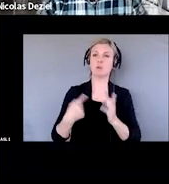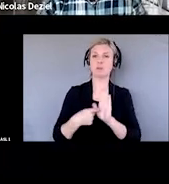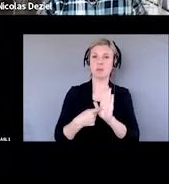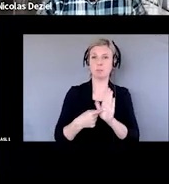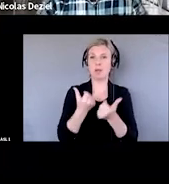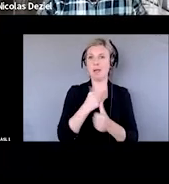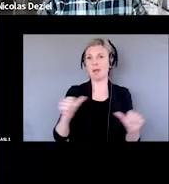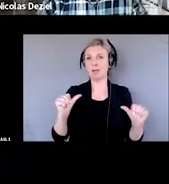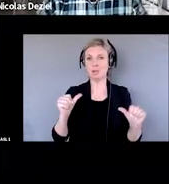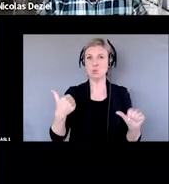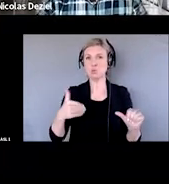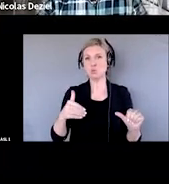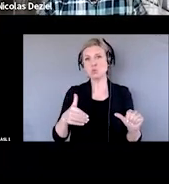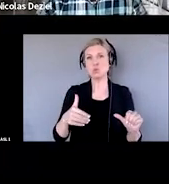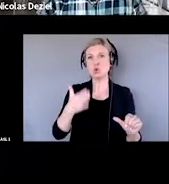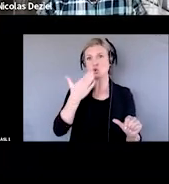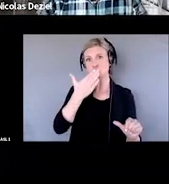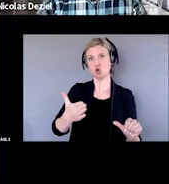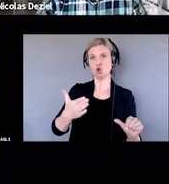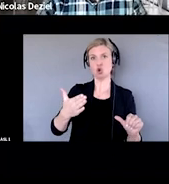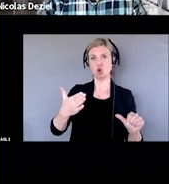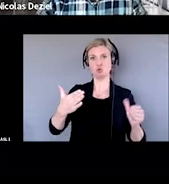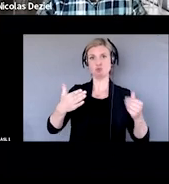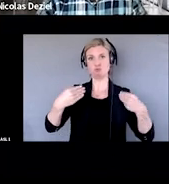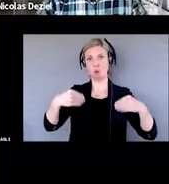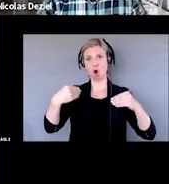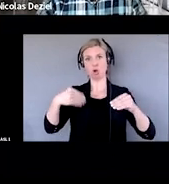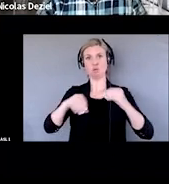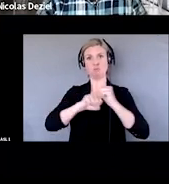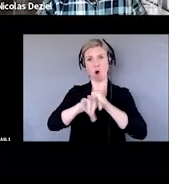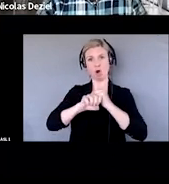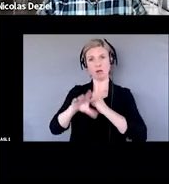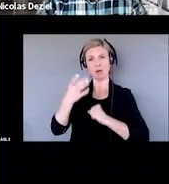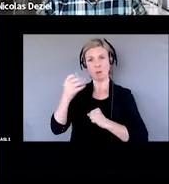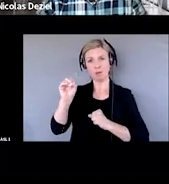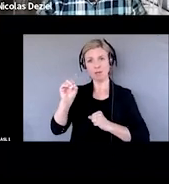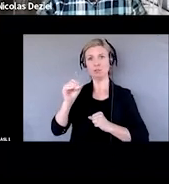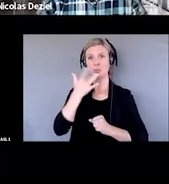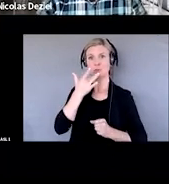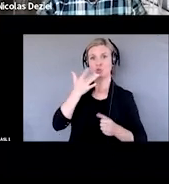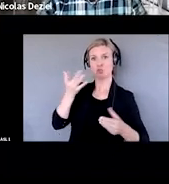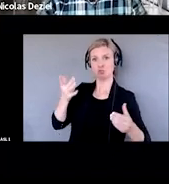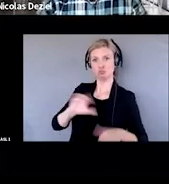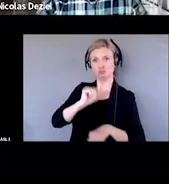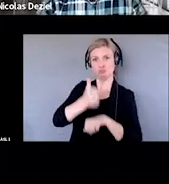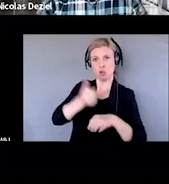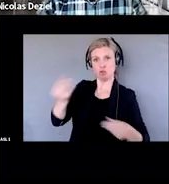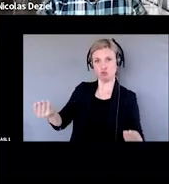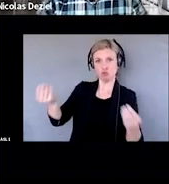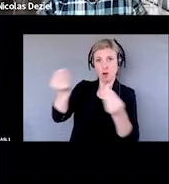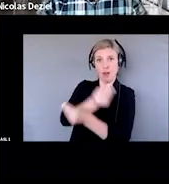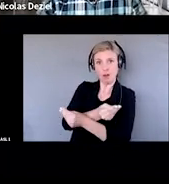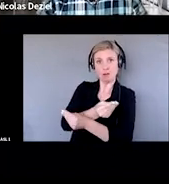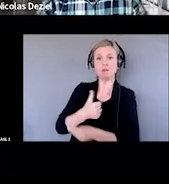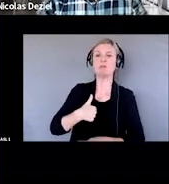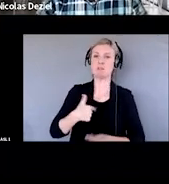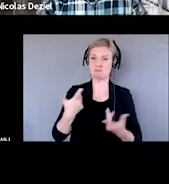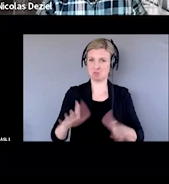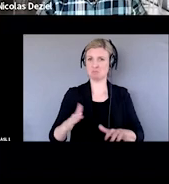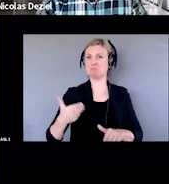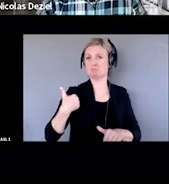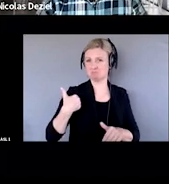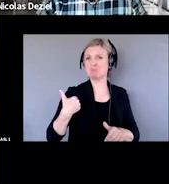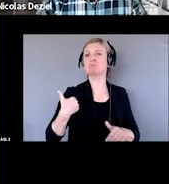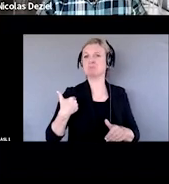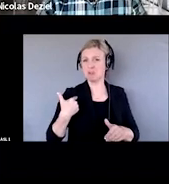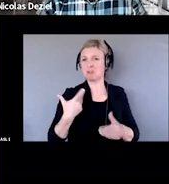usually where people want to export and do business in. So we have guides for that. On our YouTube channel, you'll be able to find